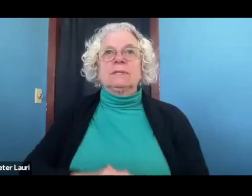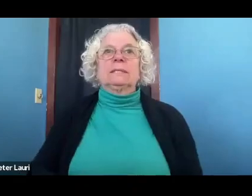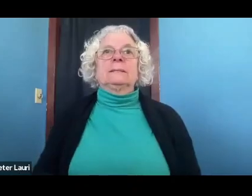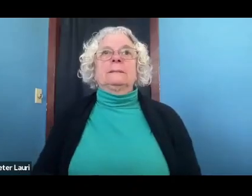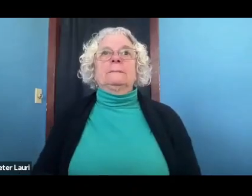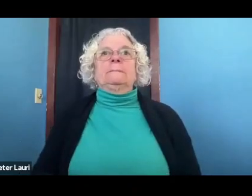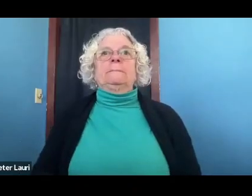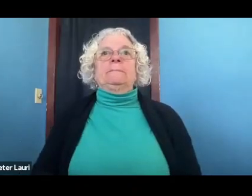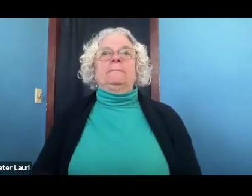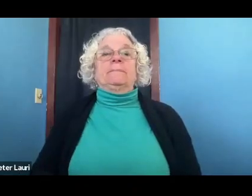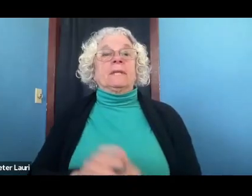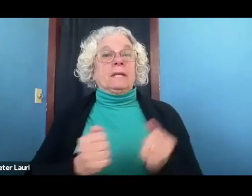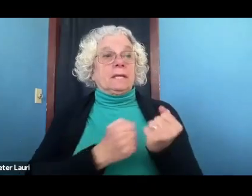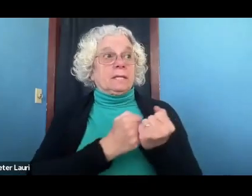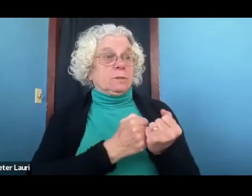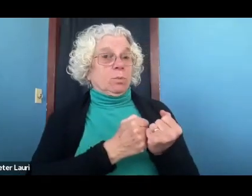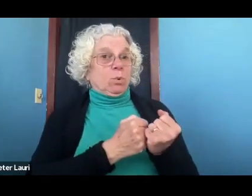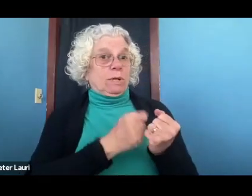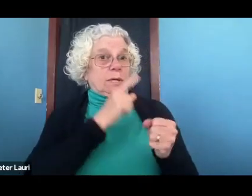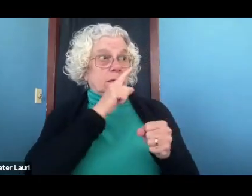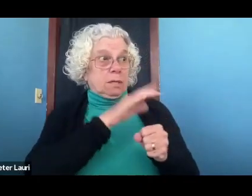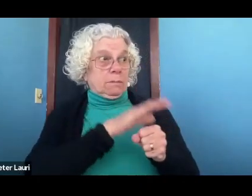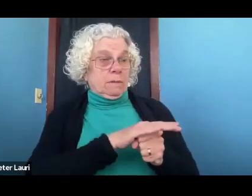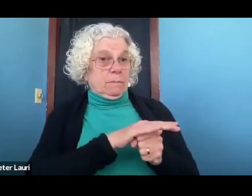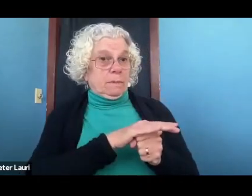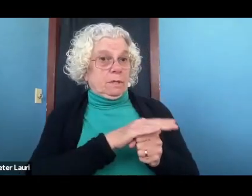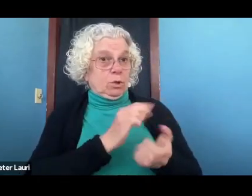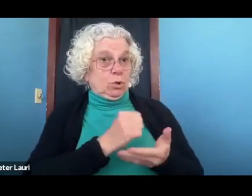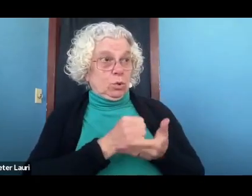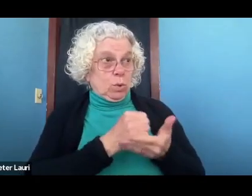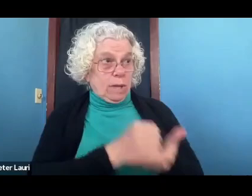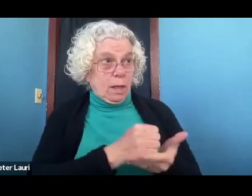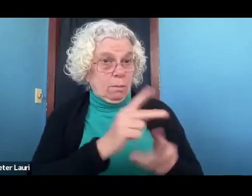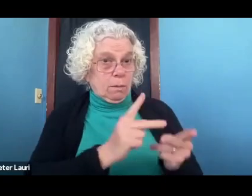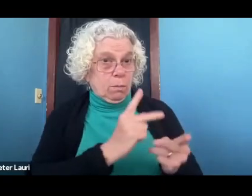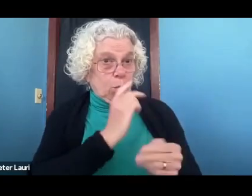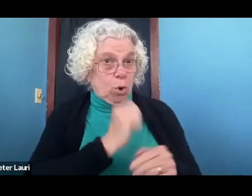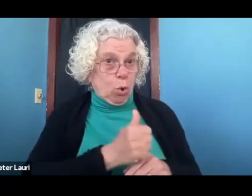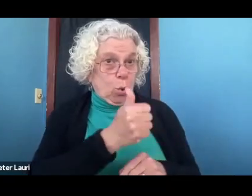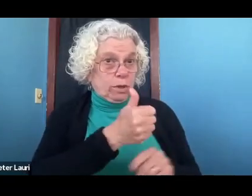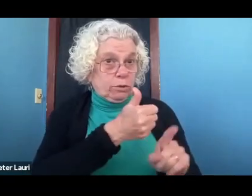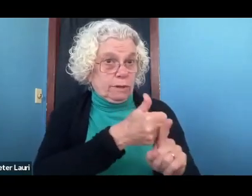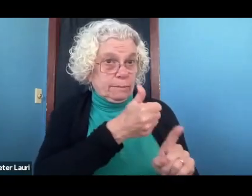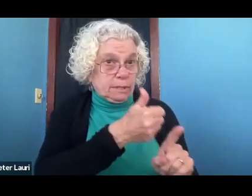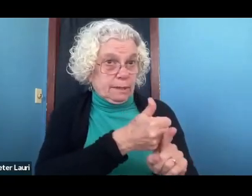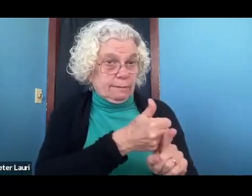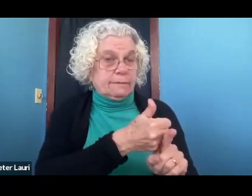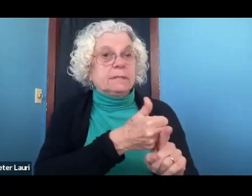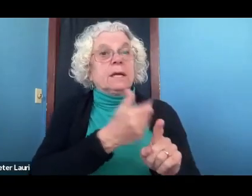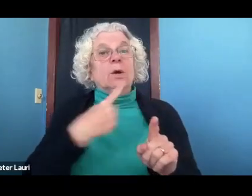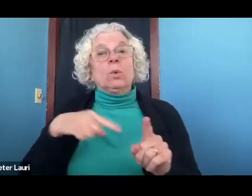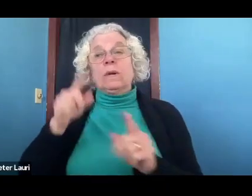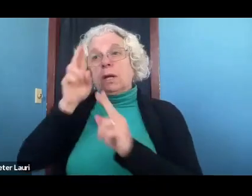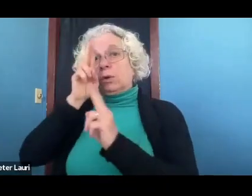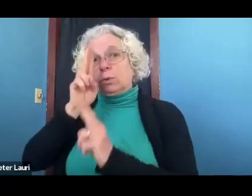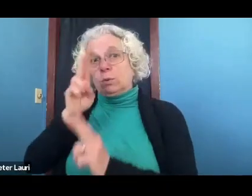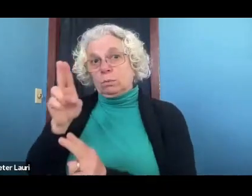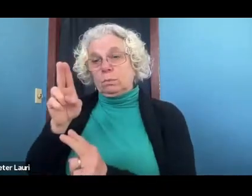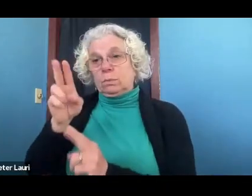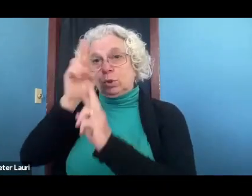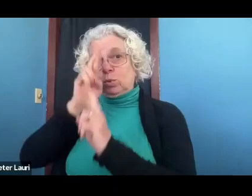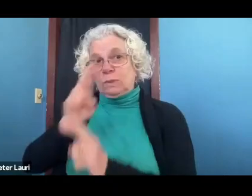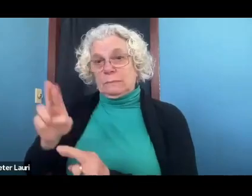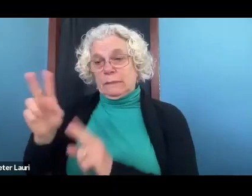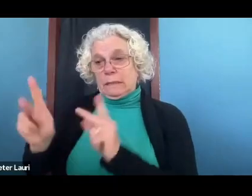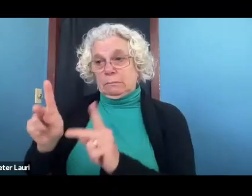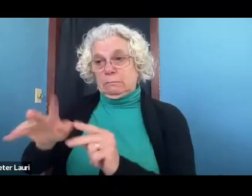help older adults maintain their highest level of independence, we do this while being respectful of the space we are being welcomed into by Indigenous